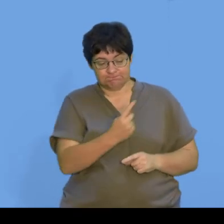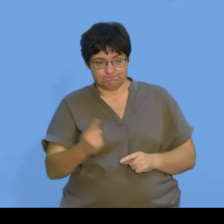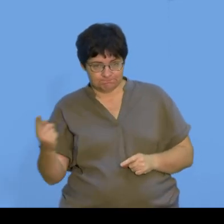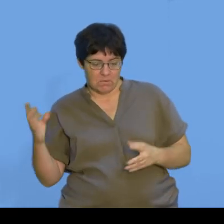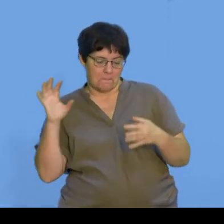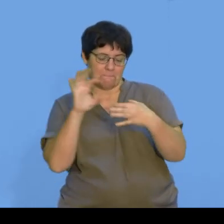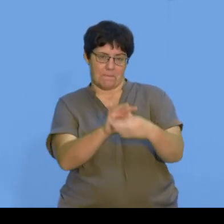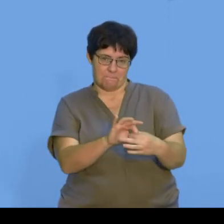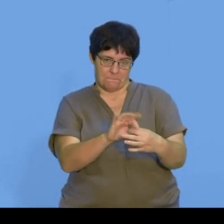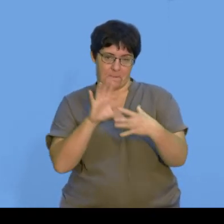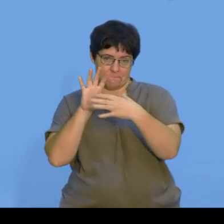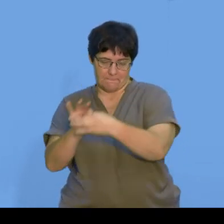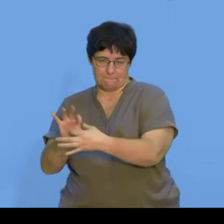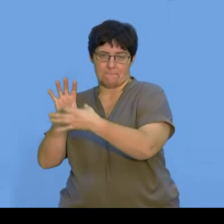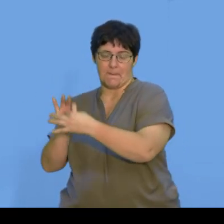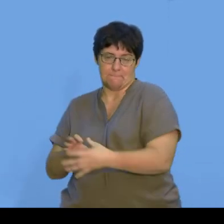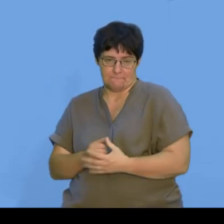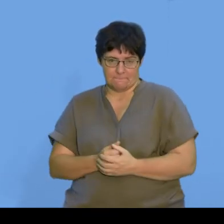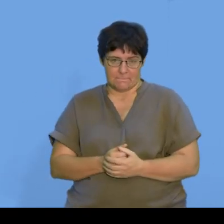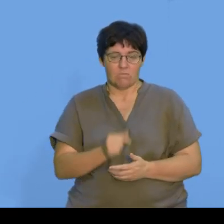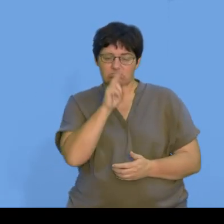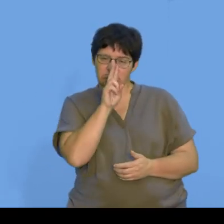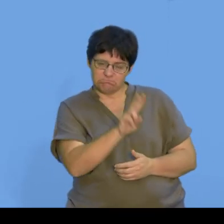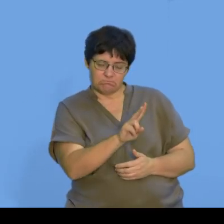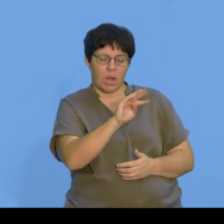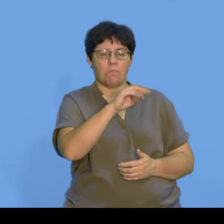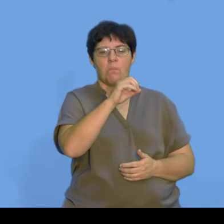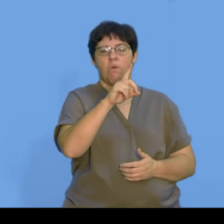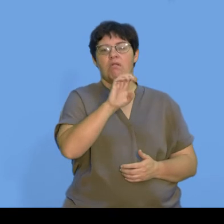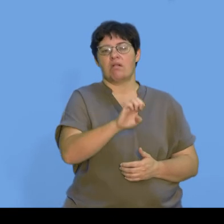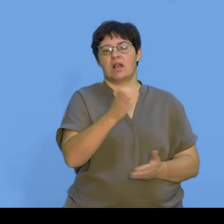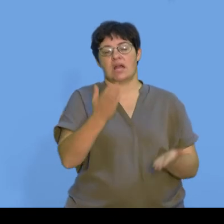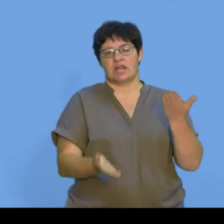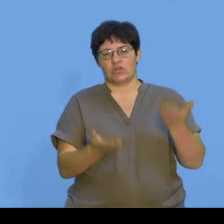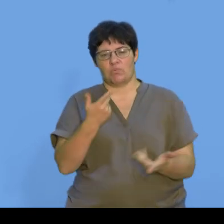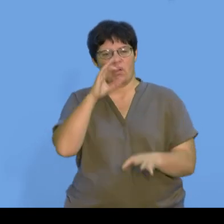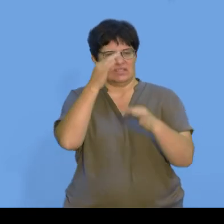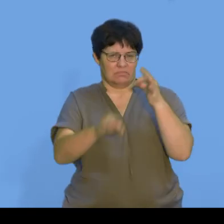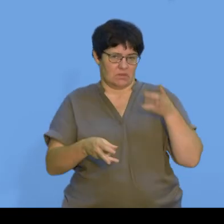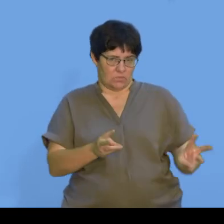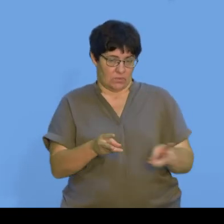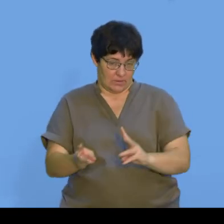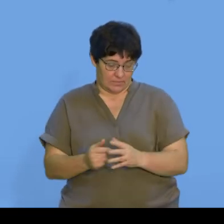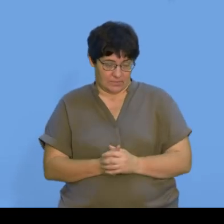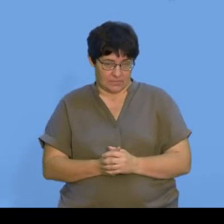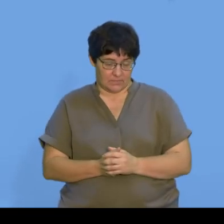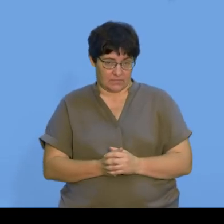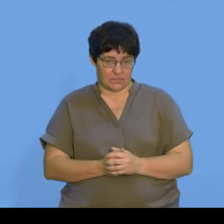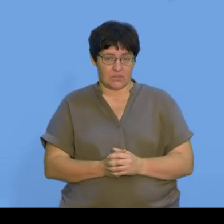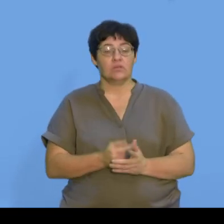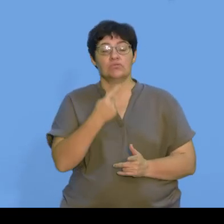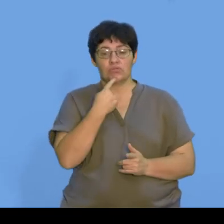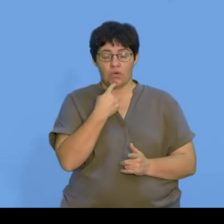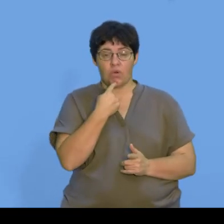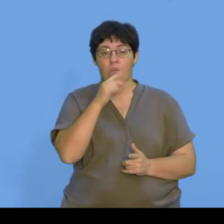have bonded. So our emphasis is on the mole ratio in its simplest form. Okay, so these substances' actual molecular formula